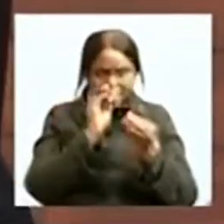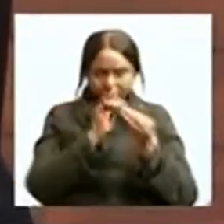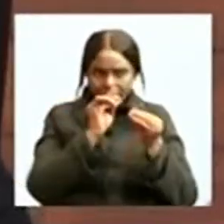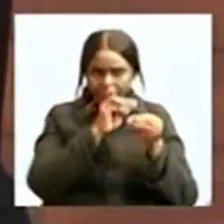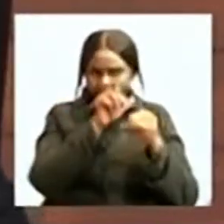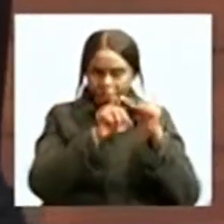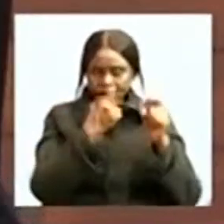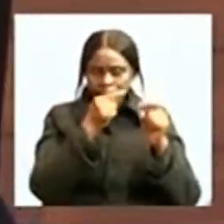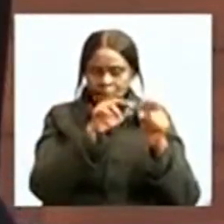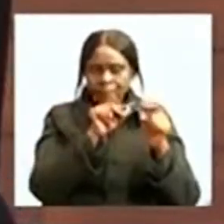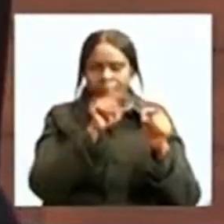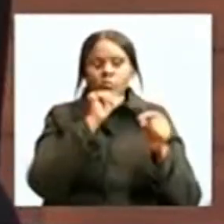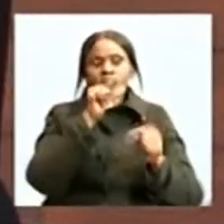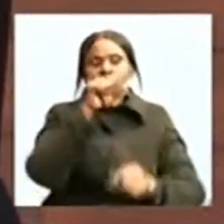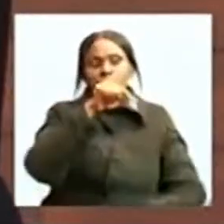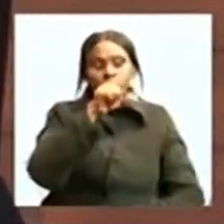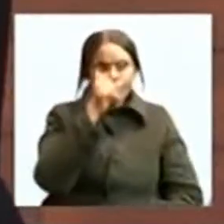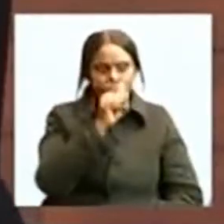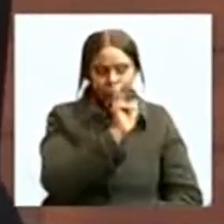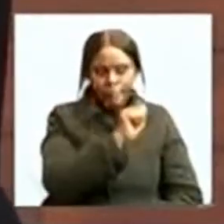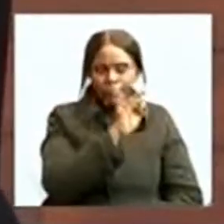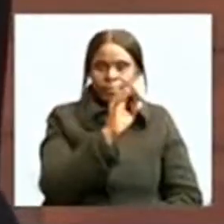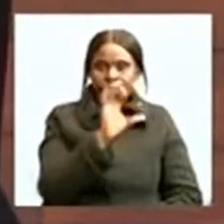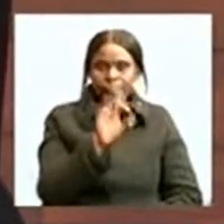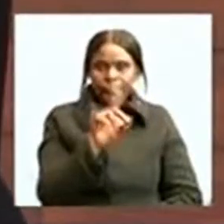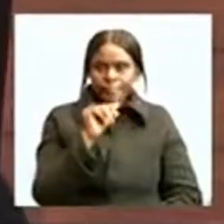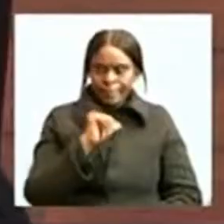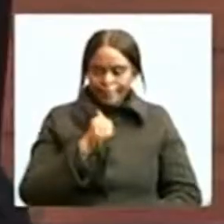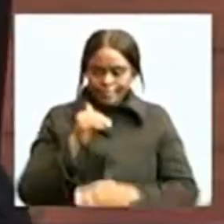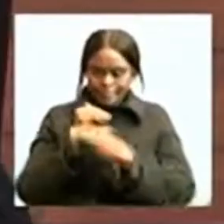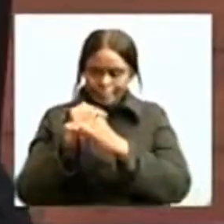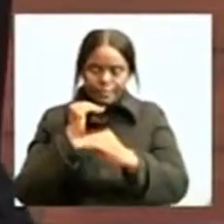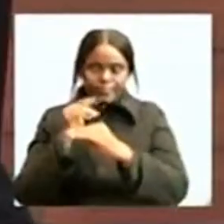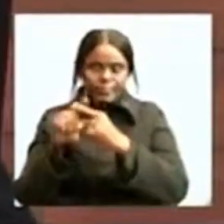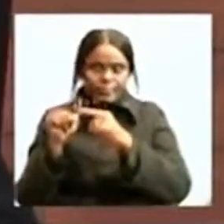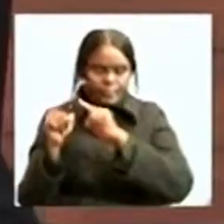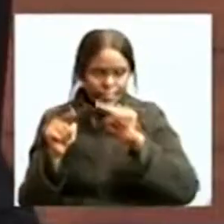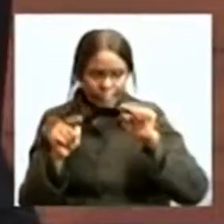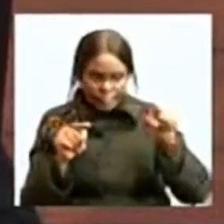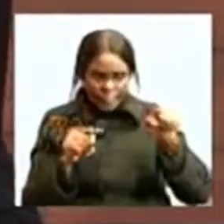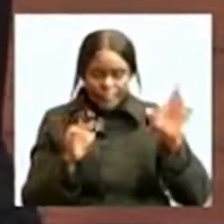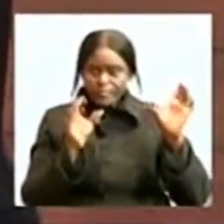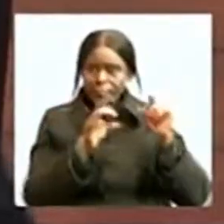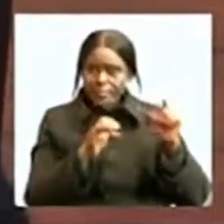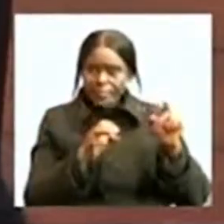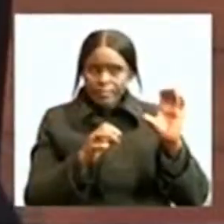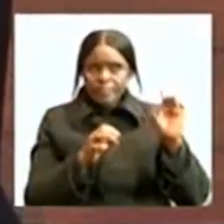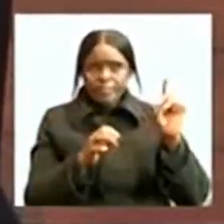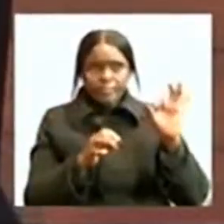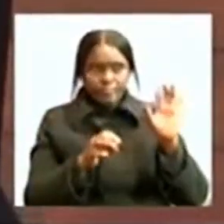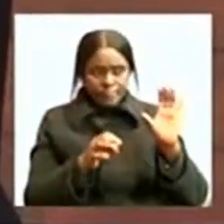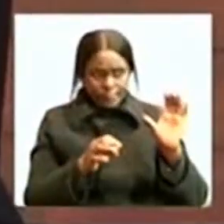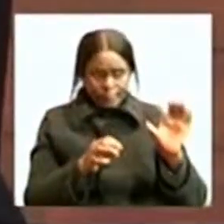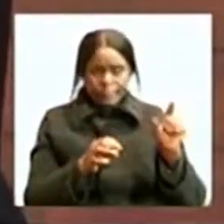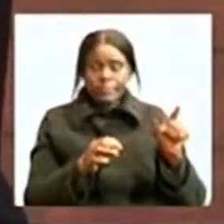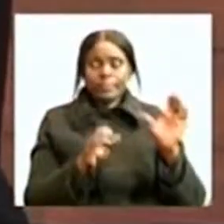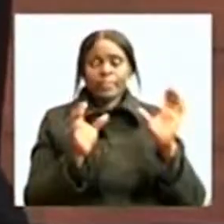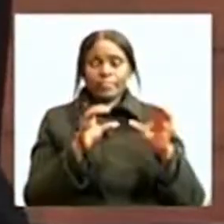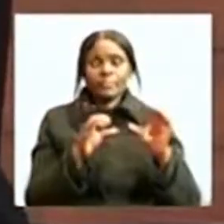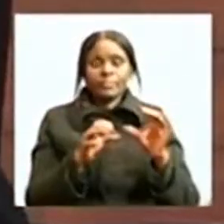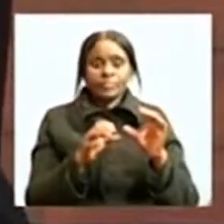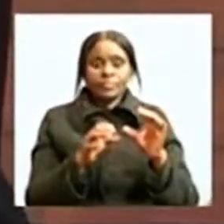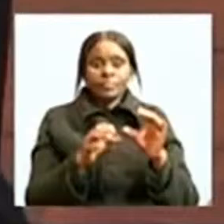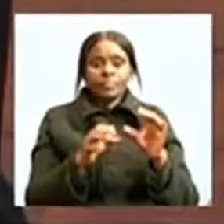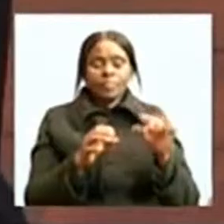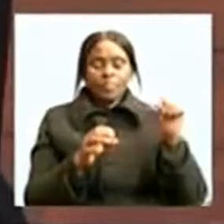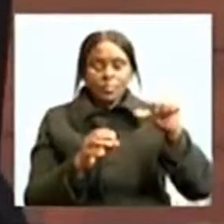questions. You say, no, you don't qualify because of ABC, our standards. But the standards from the council, the CDFC committee,